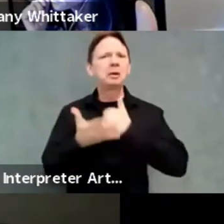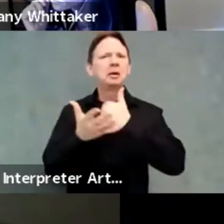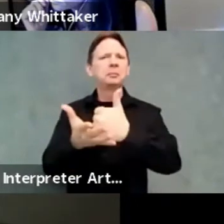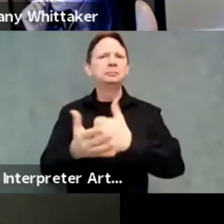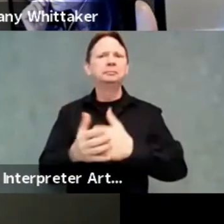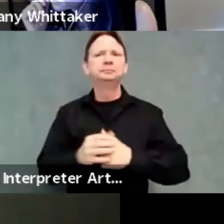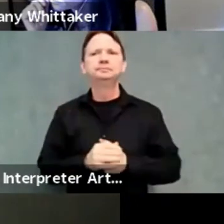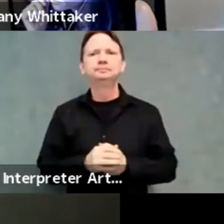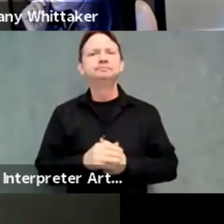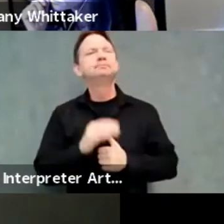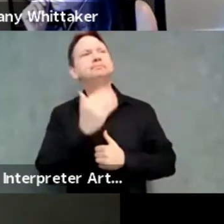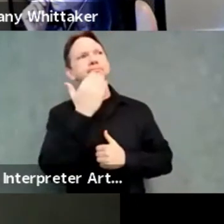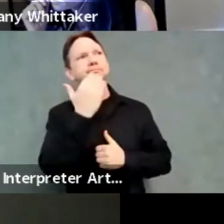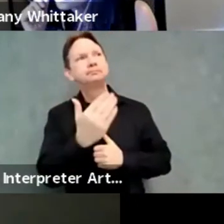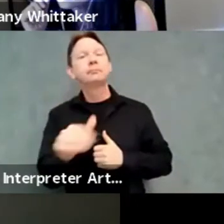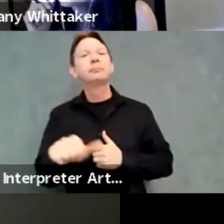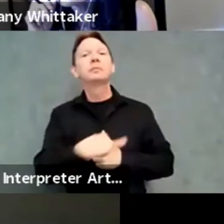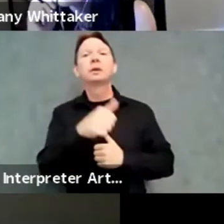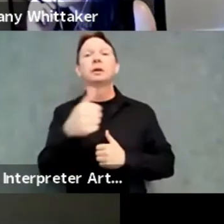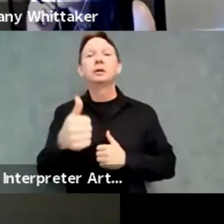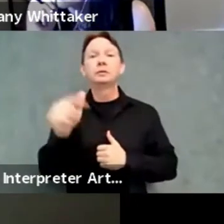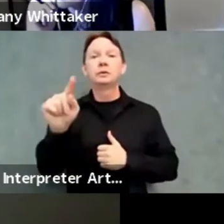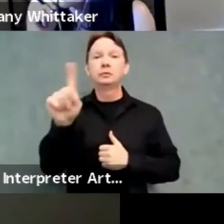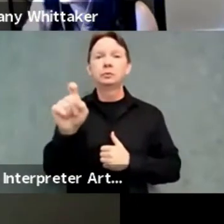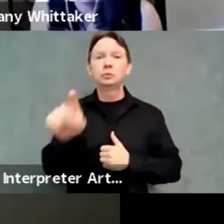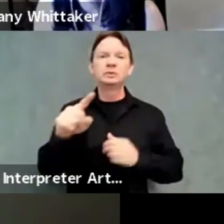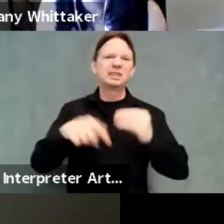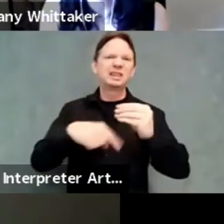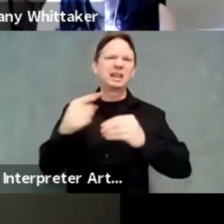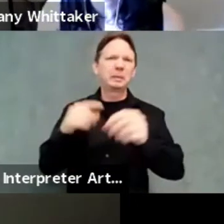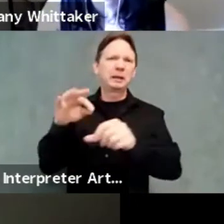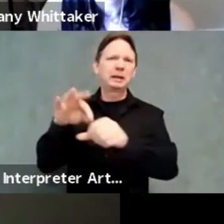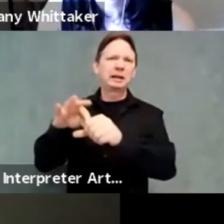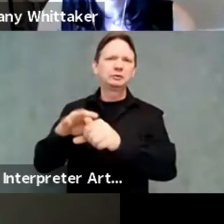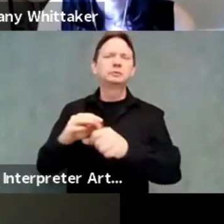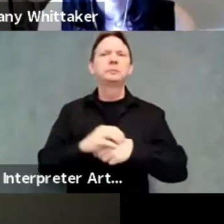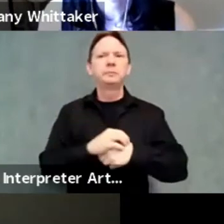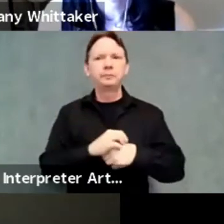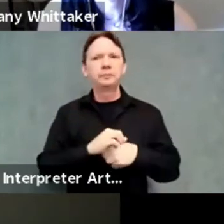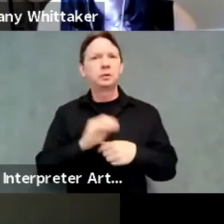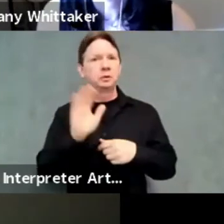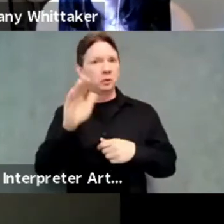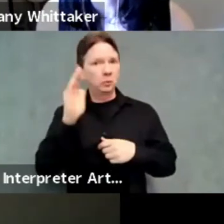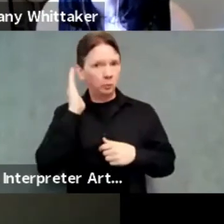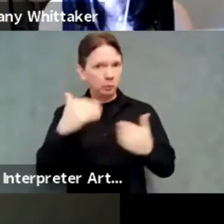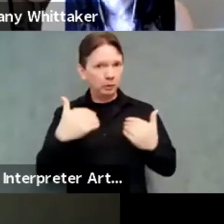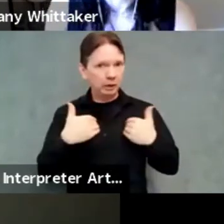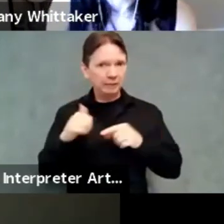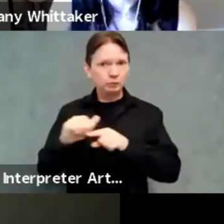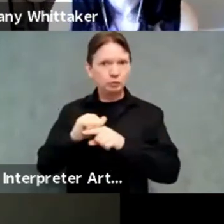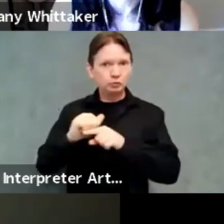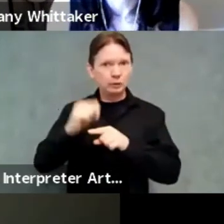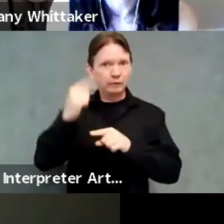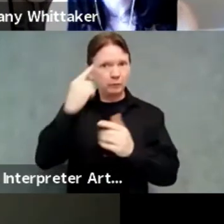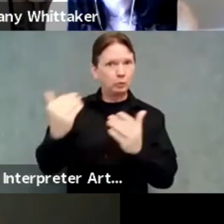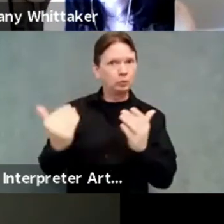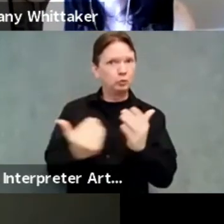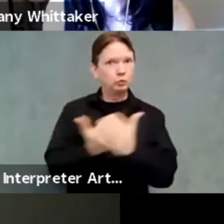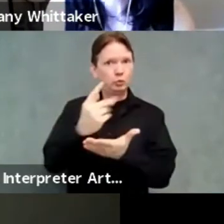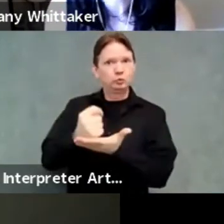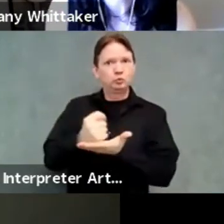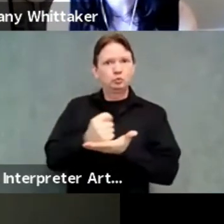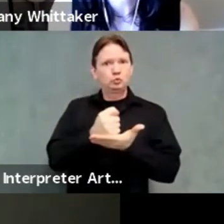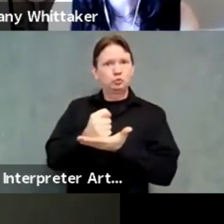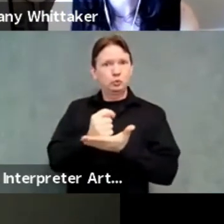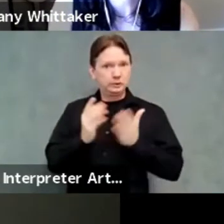Another question that has to do with elections and orientations was whether or not there would be training for new treasurers.